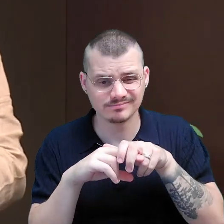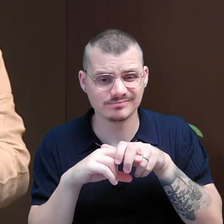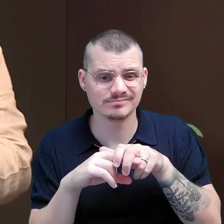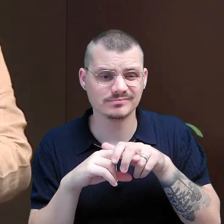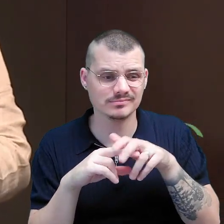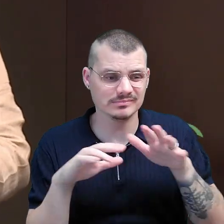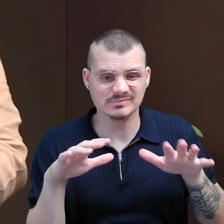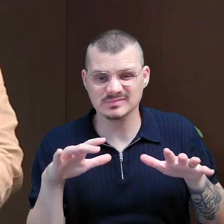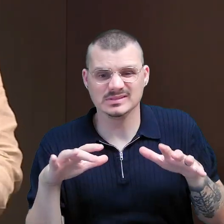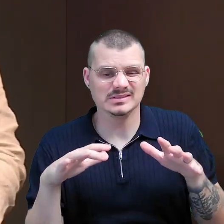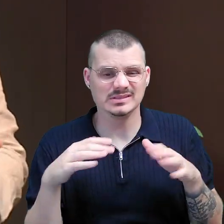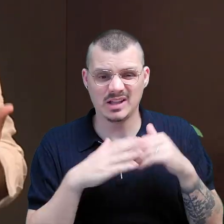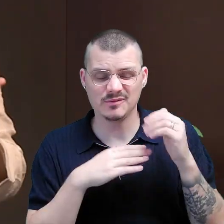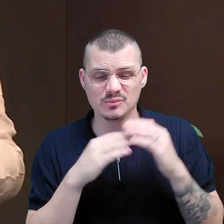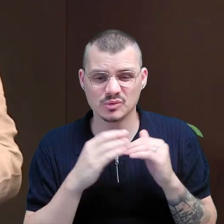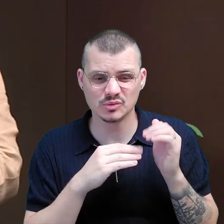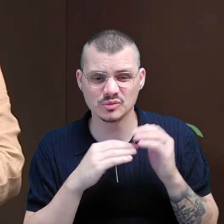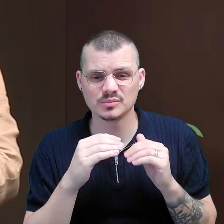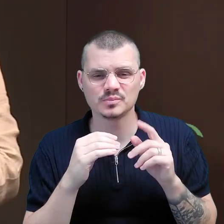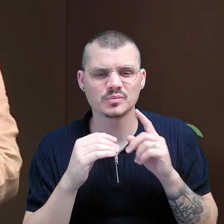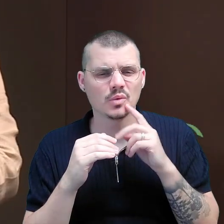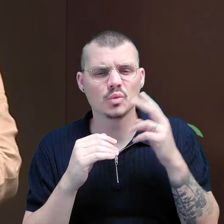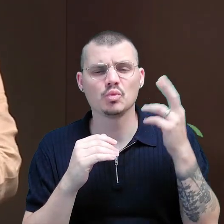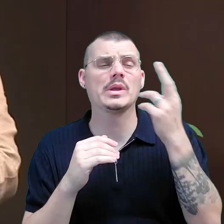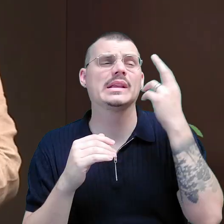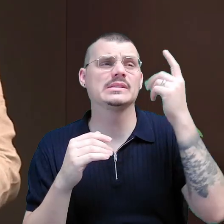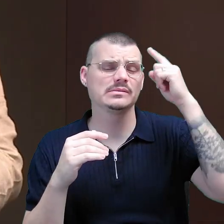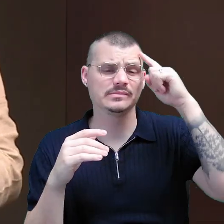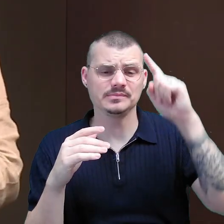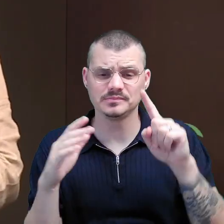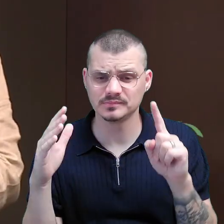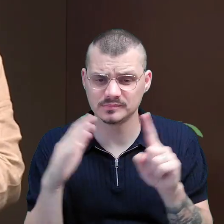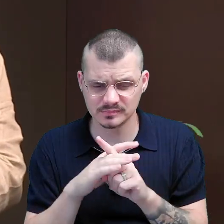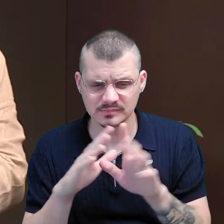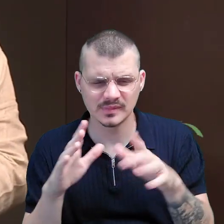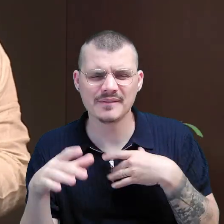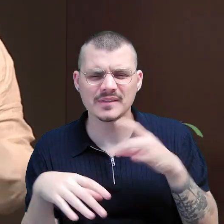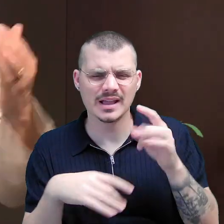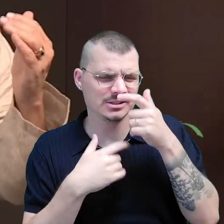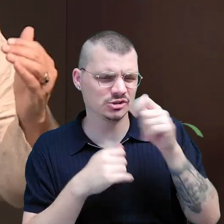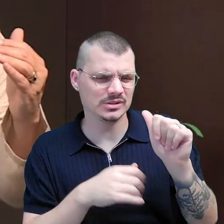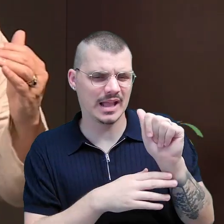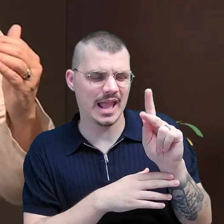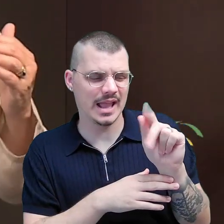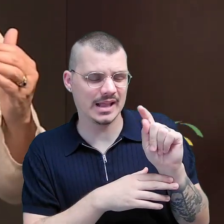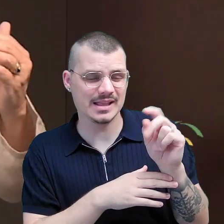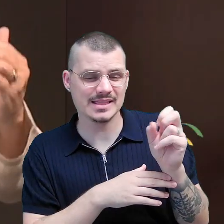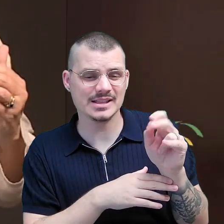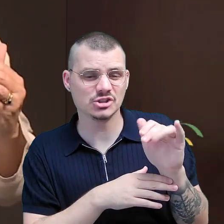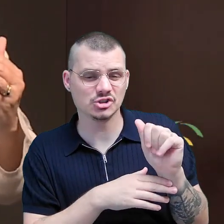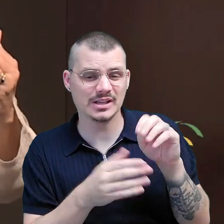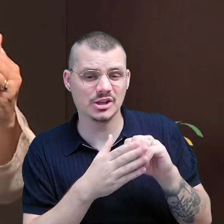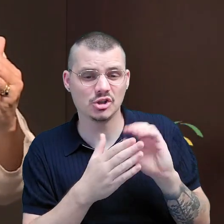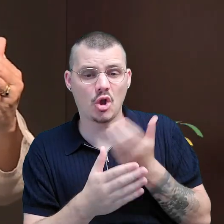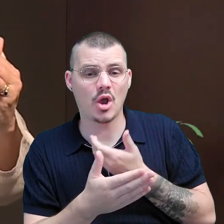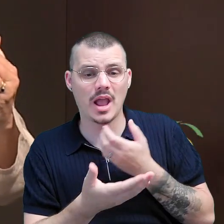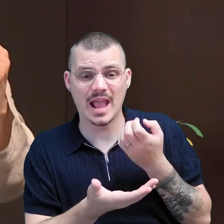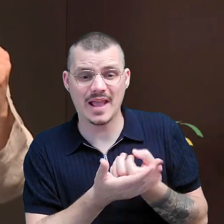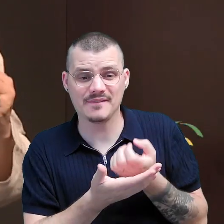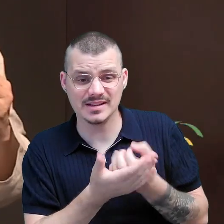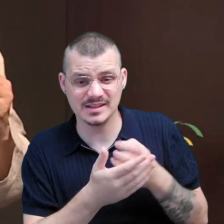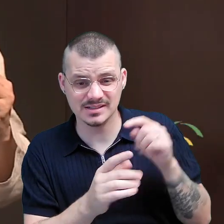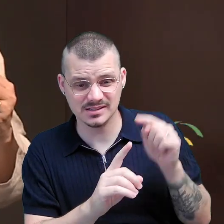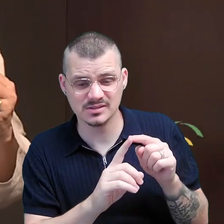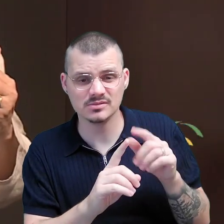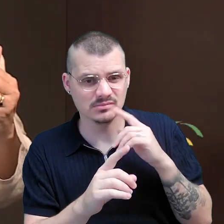still, reasons that immediately come to mind. I find it interesting that akathisia in our evidence base